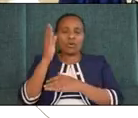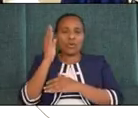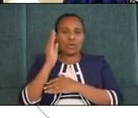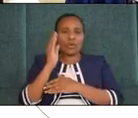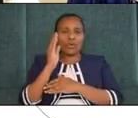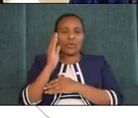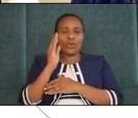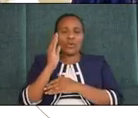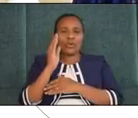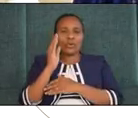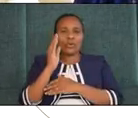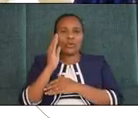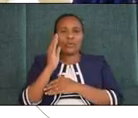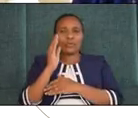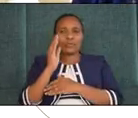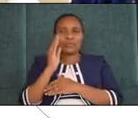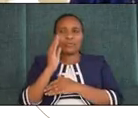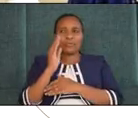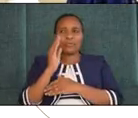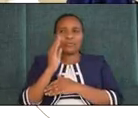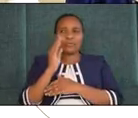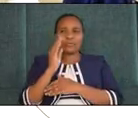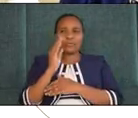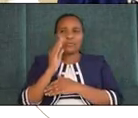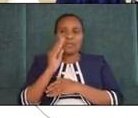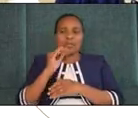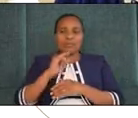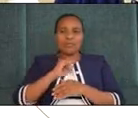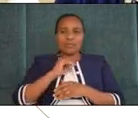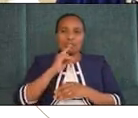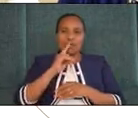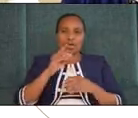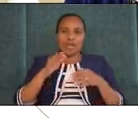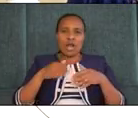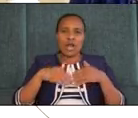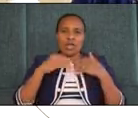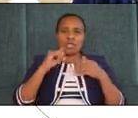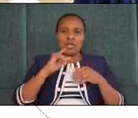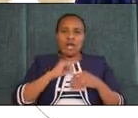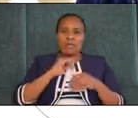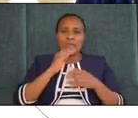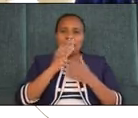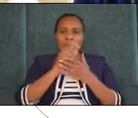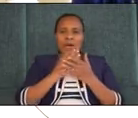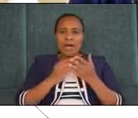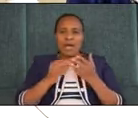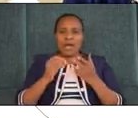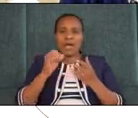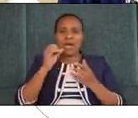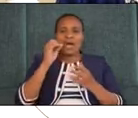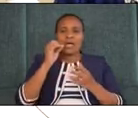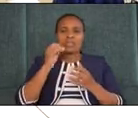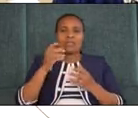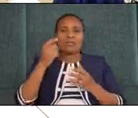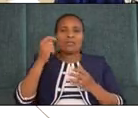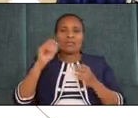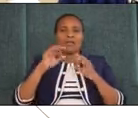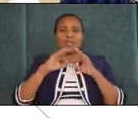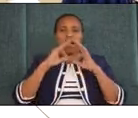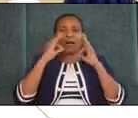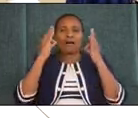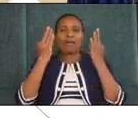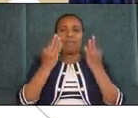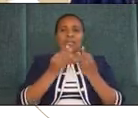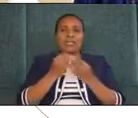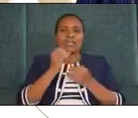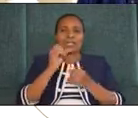of God. Can you sing together with us? I'm so glad. I'm so glad I'm a part of